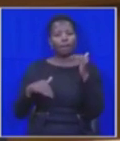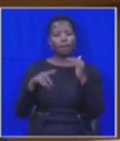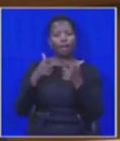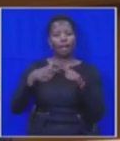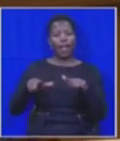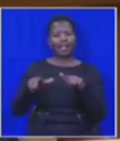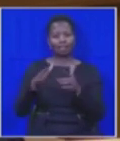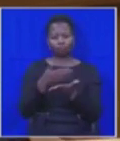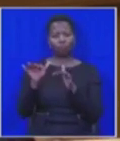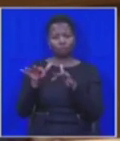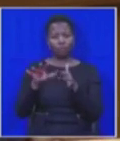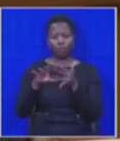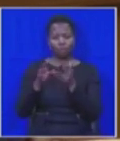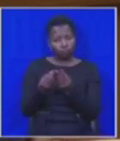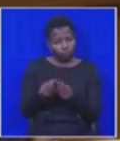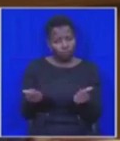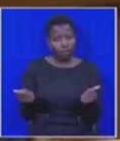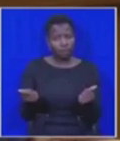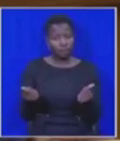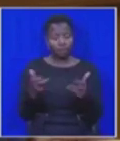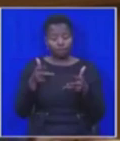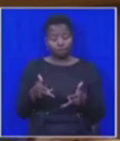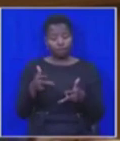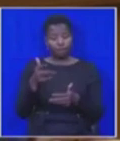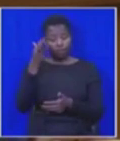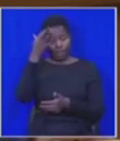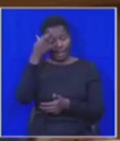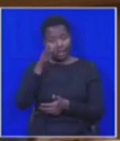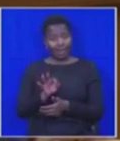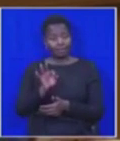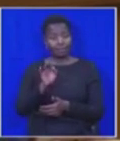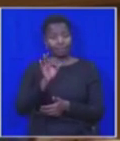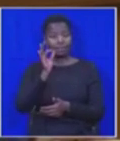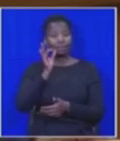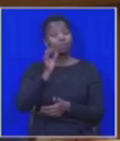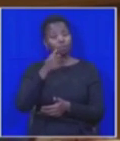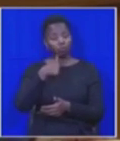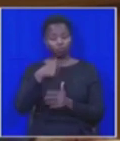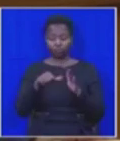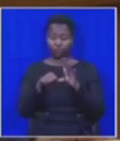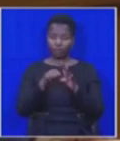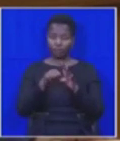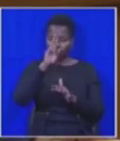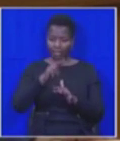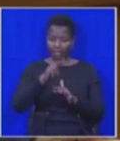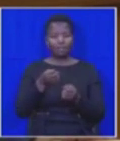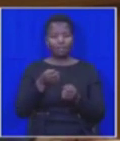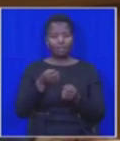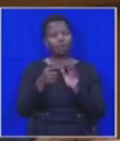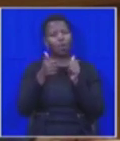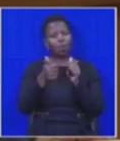Importantly, as government, we take the question of providing good legal aid